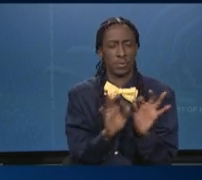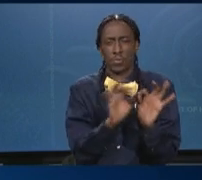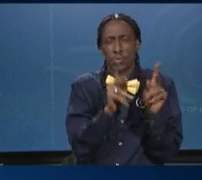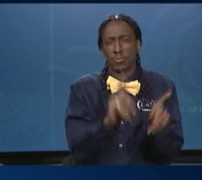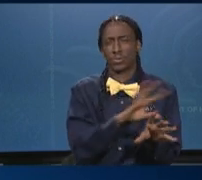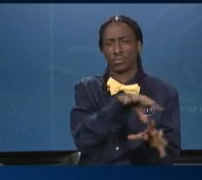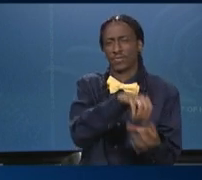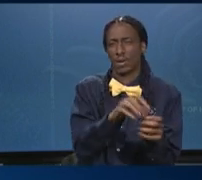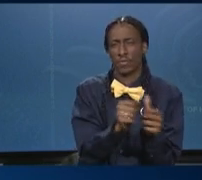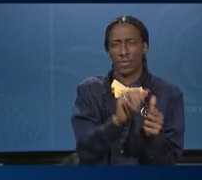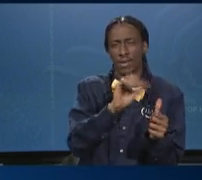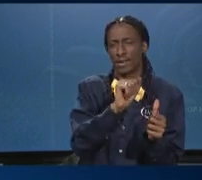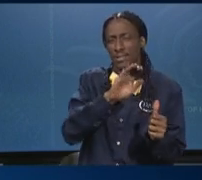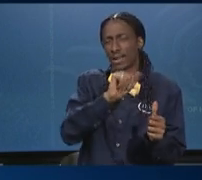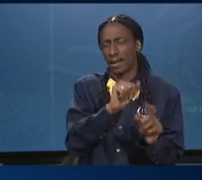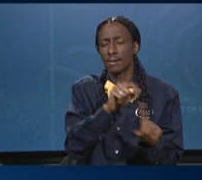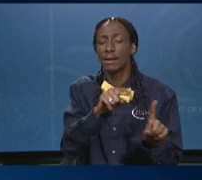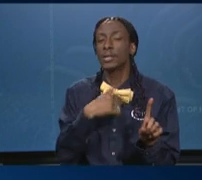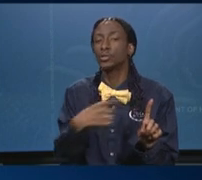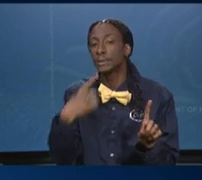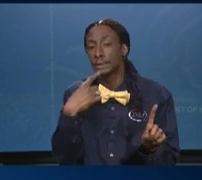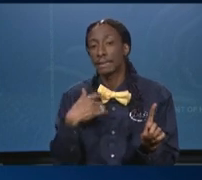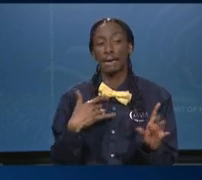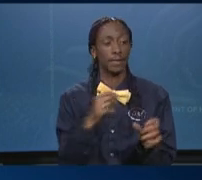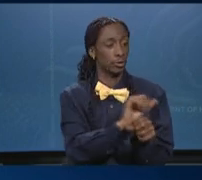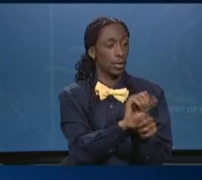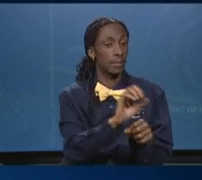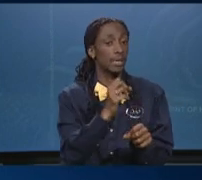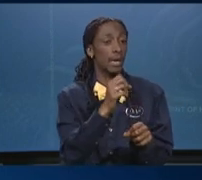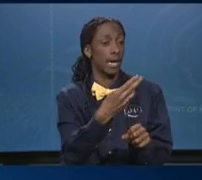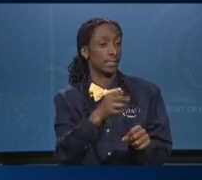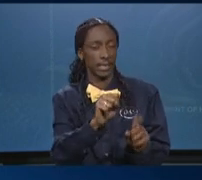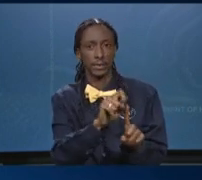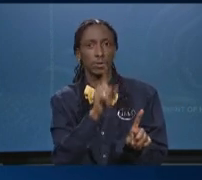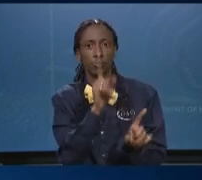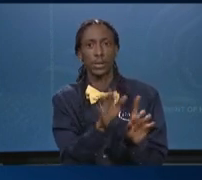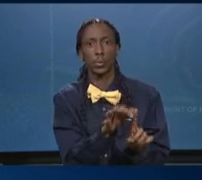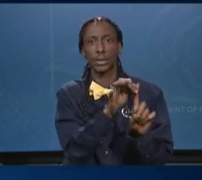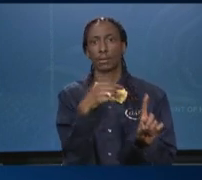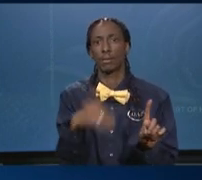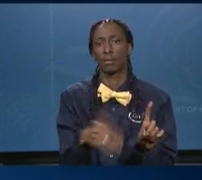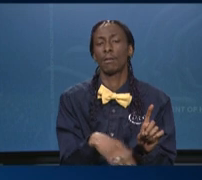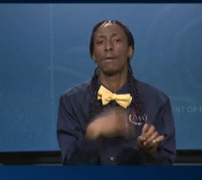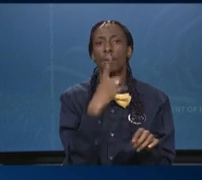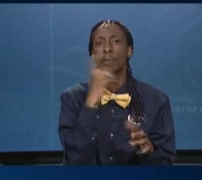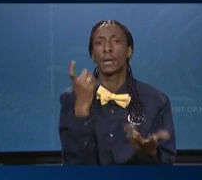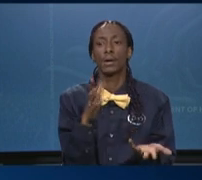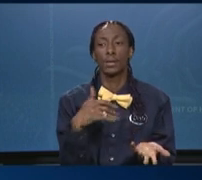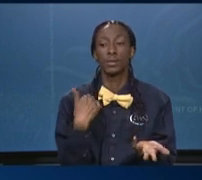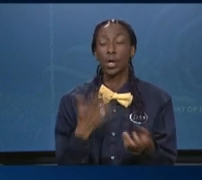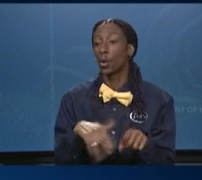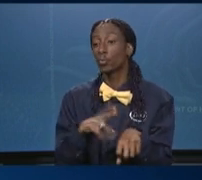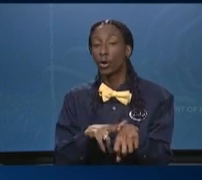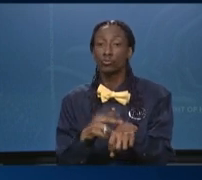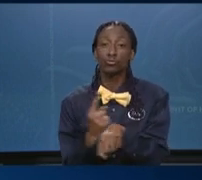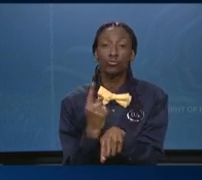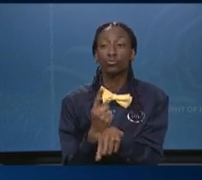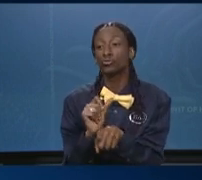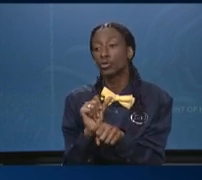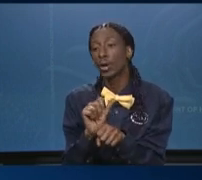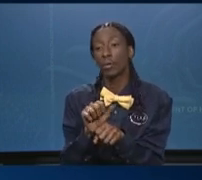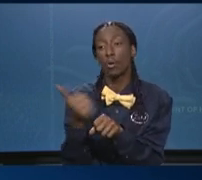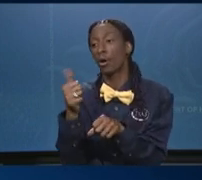ACA. And she said these jobs at HHS are so unique because in a normal job or other